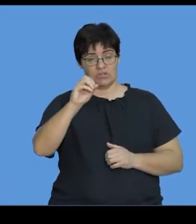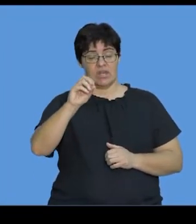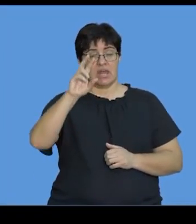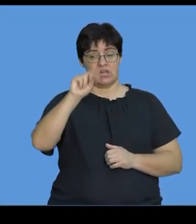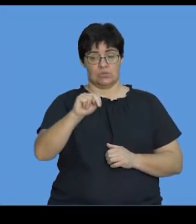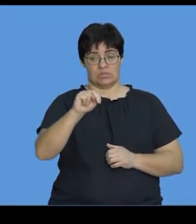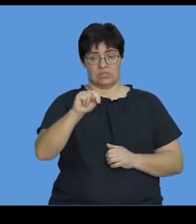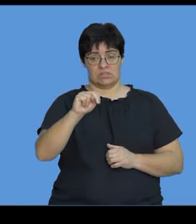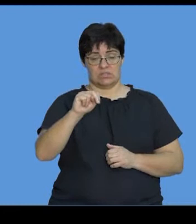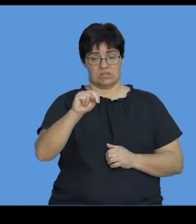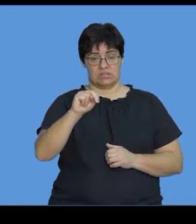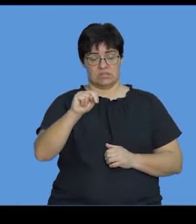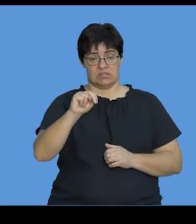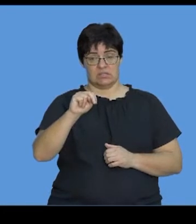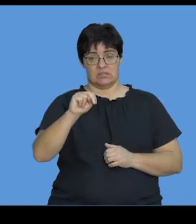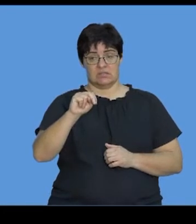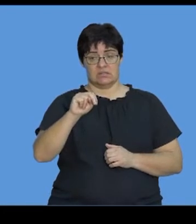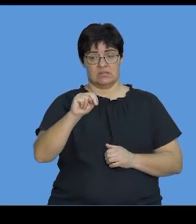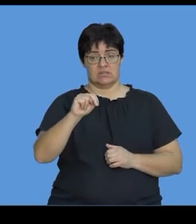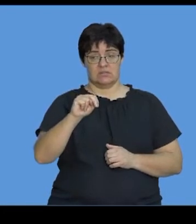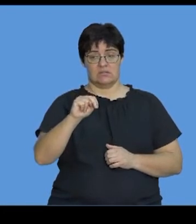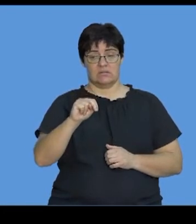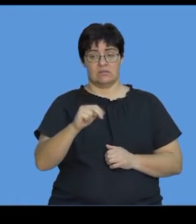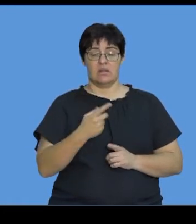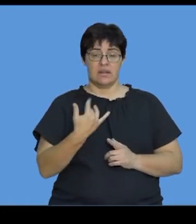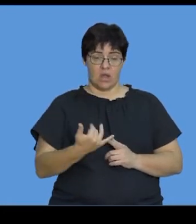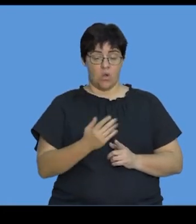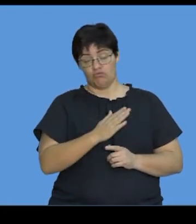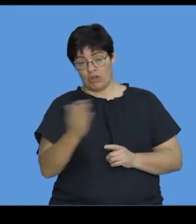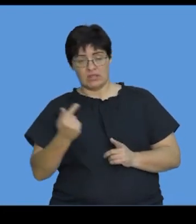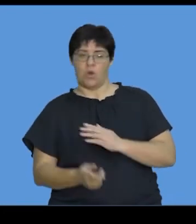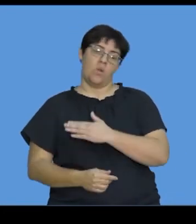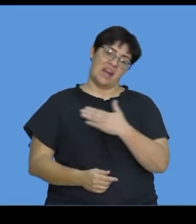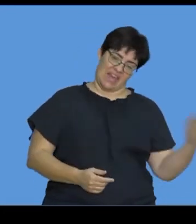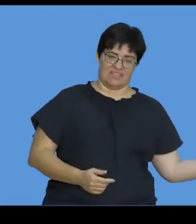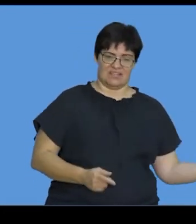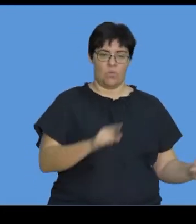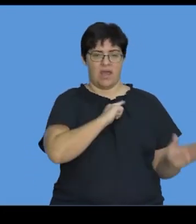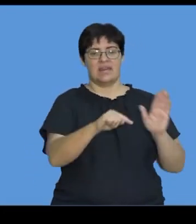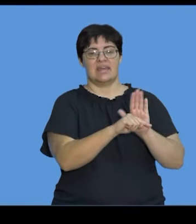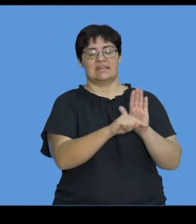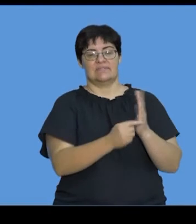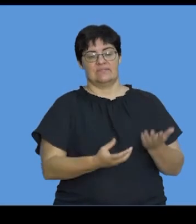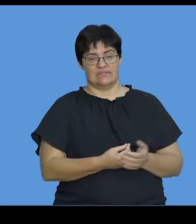5,500 newtons. Now, it was originally going to the right, so now it's going to the left.